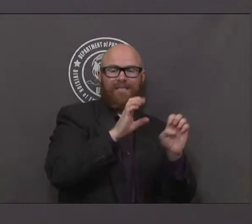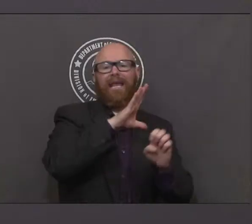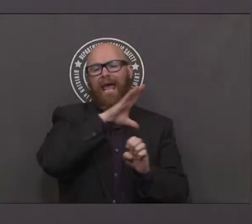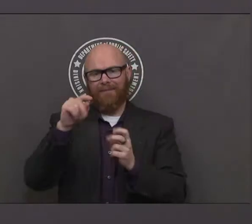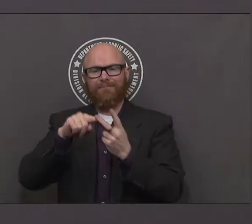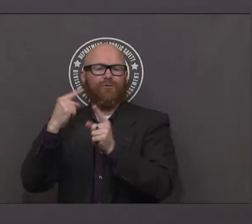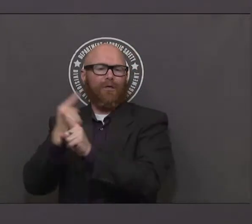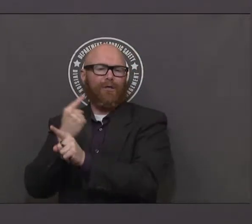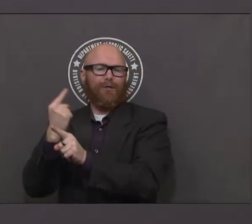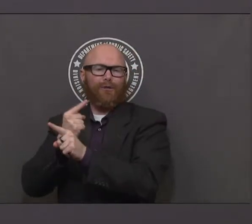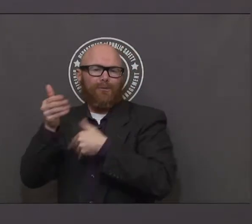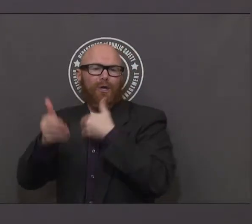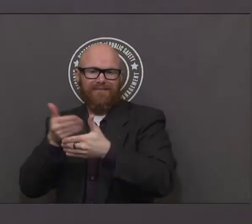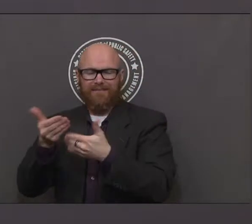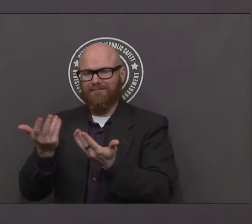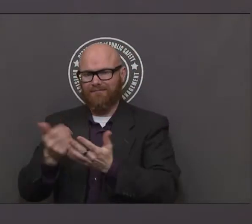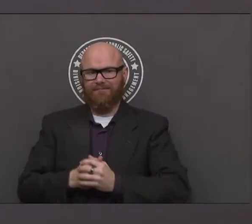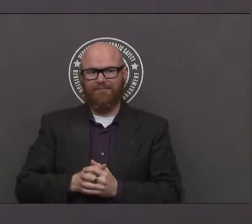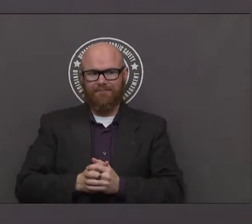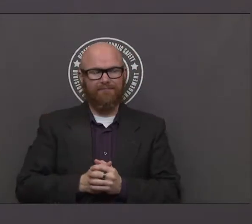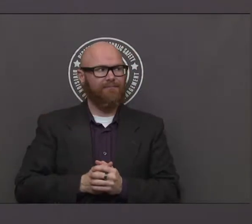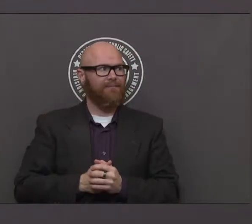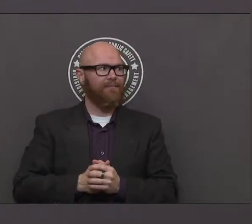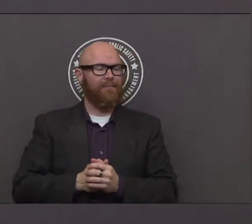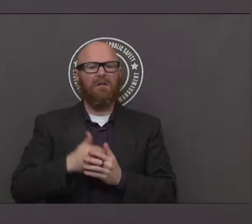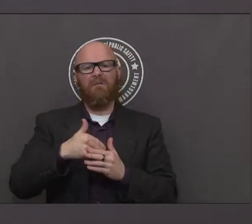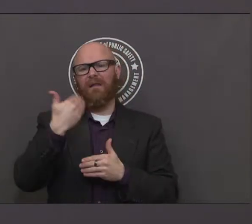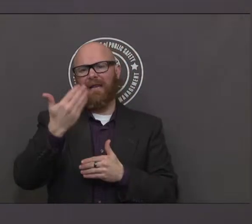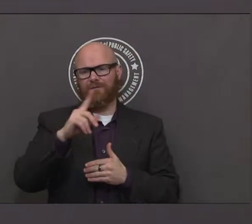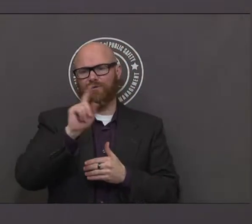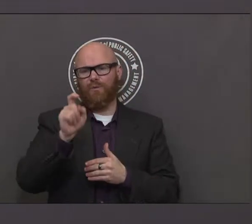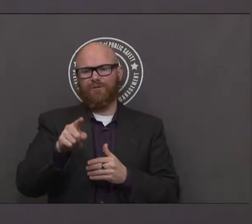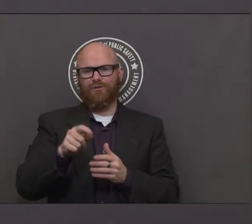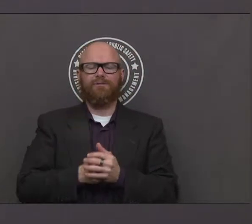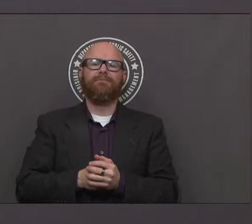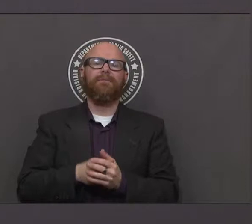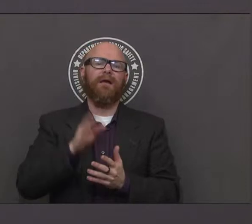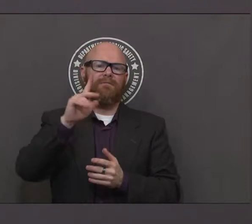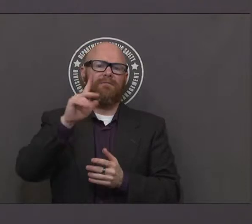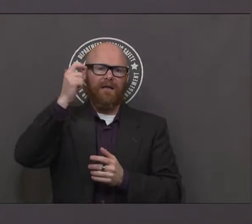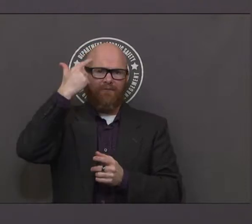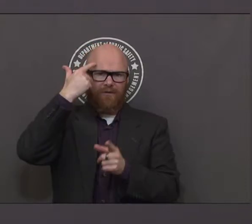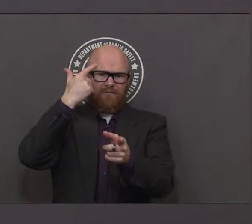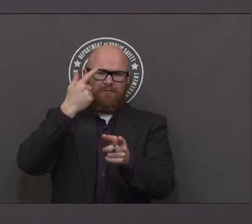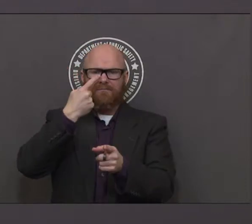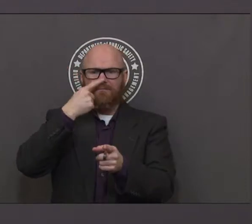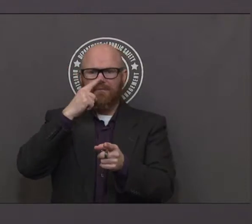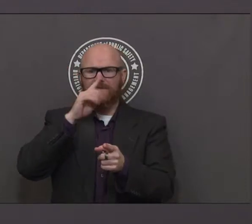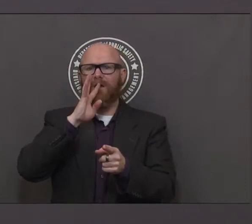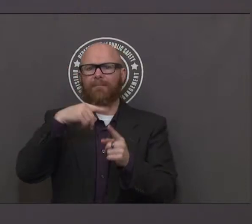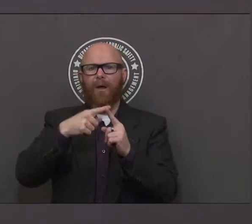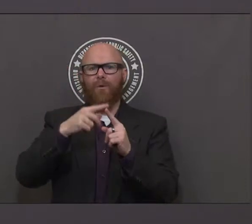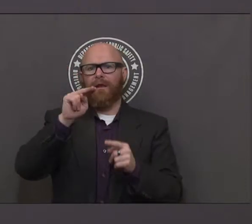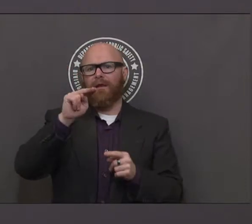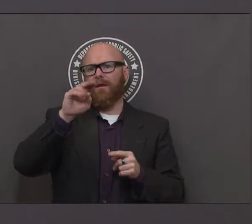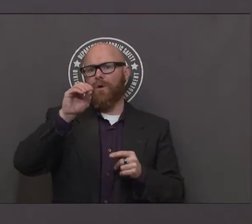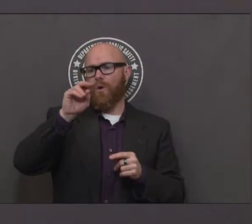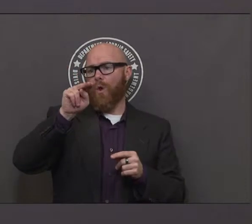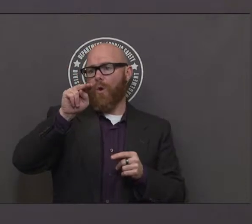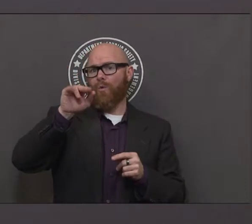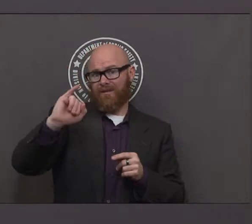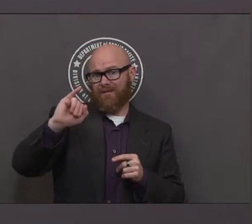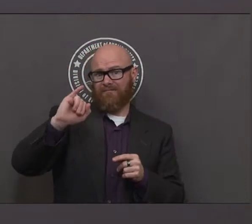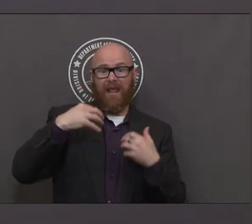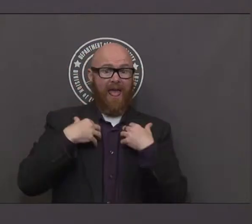Yes, Governor Cox, I wonder if you can talk about what the role of NOMI Health will be in